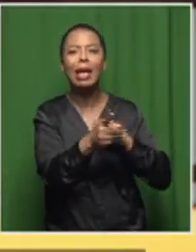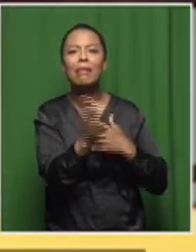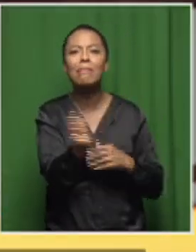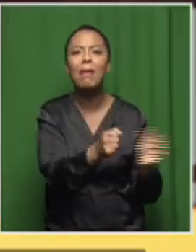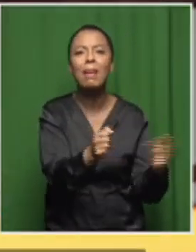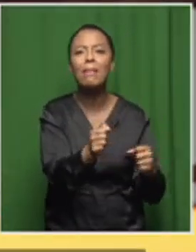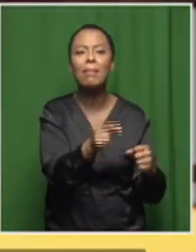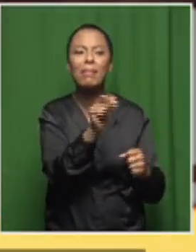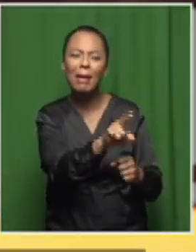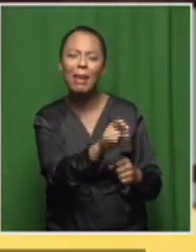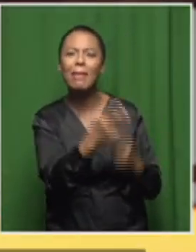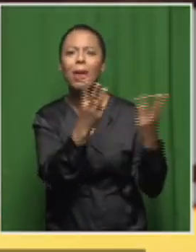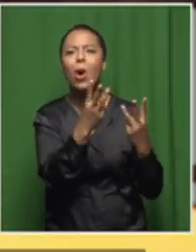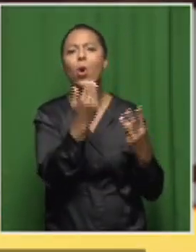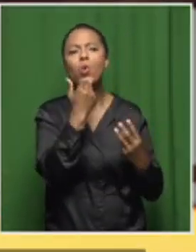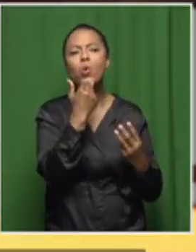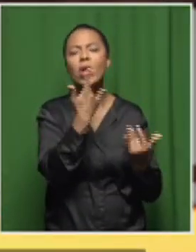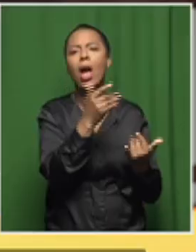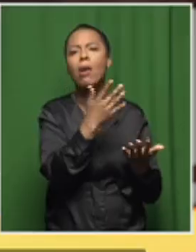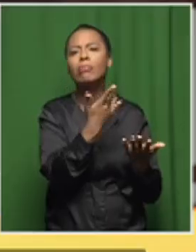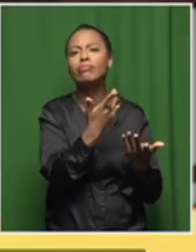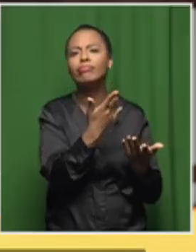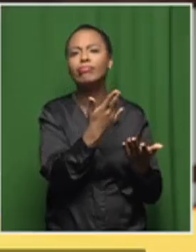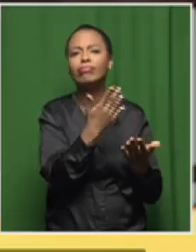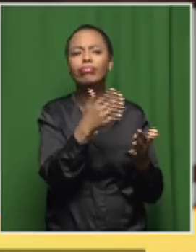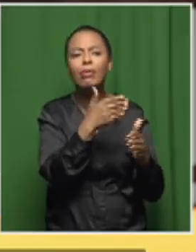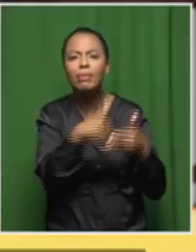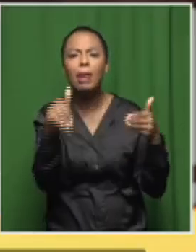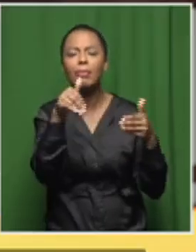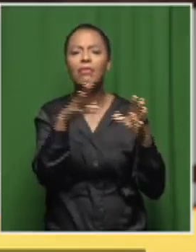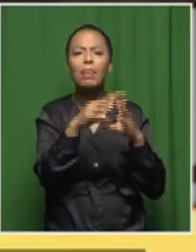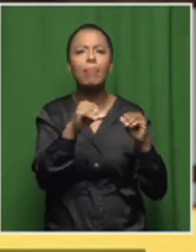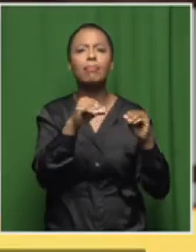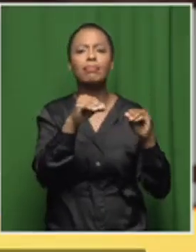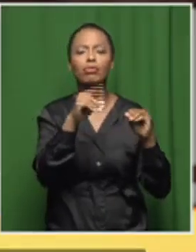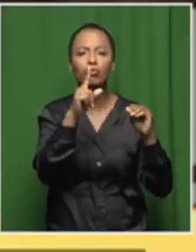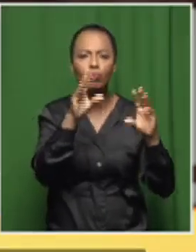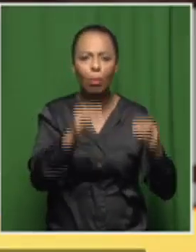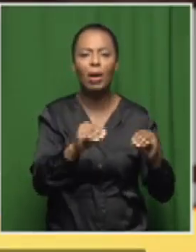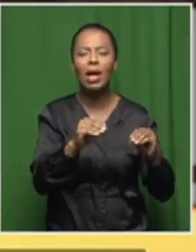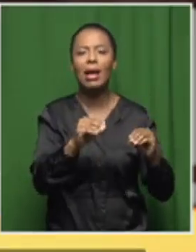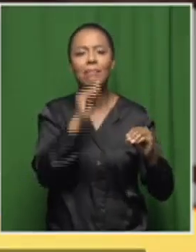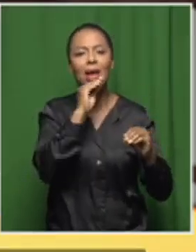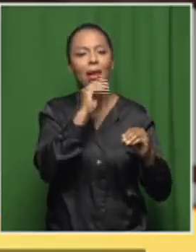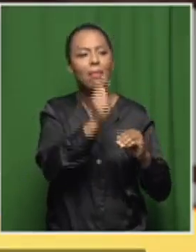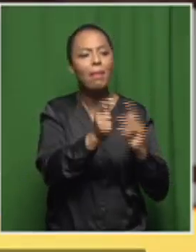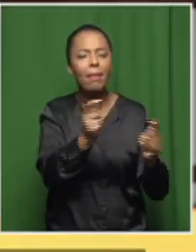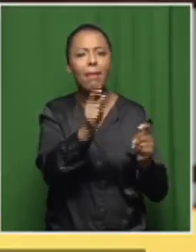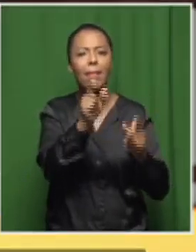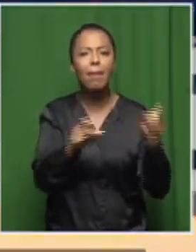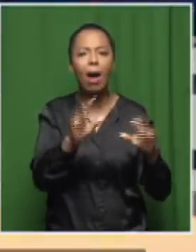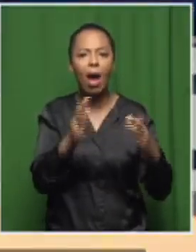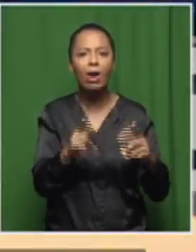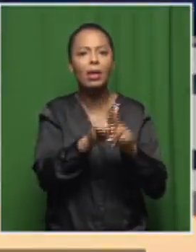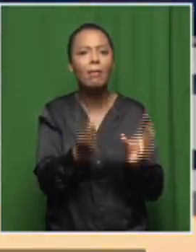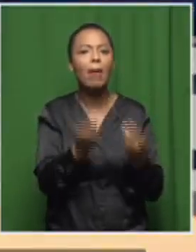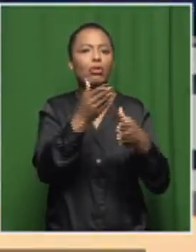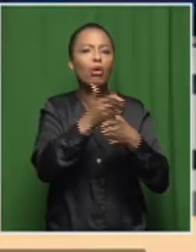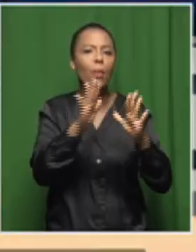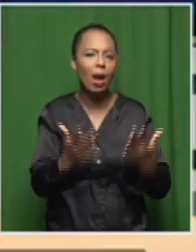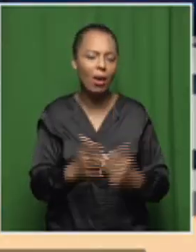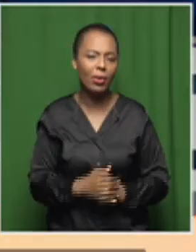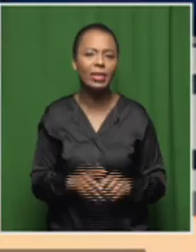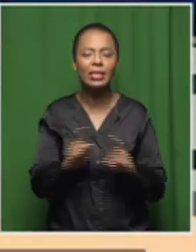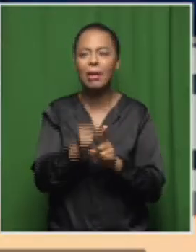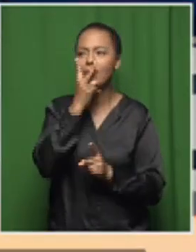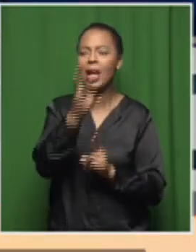manages that transition? These are big questions that are popping up all over the world in different ways around the world. Yes, and also if we look back at the damage that has